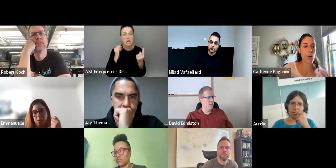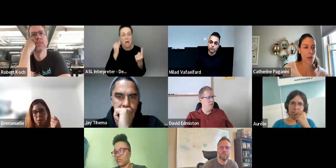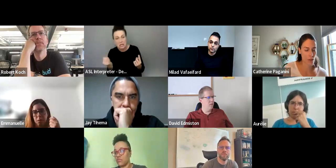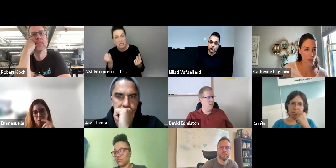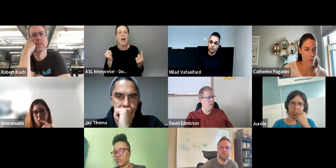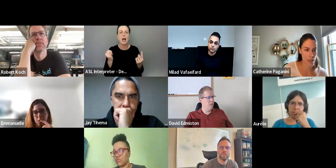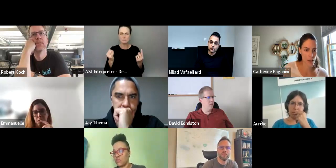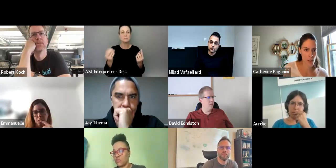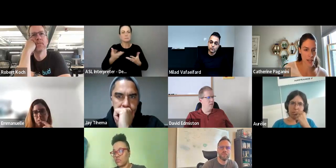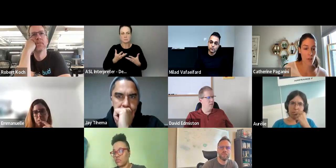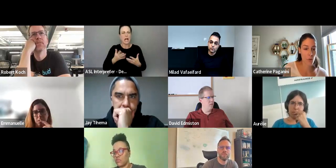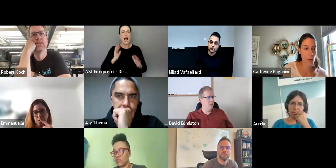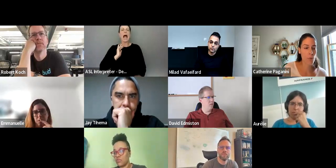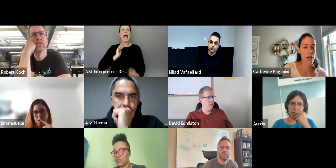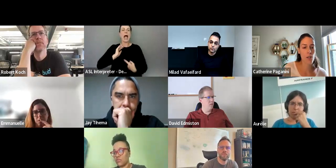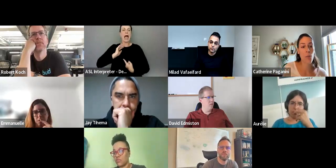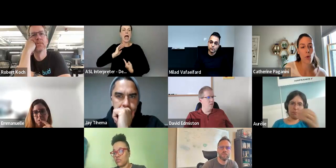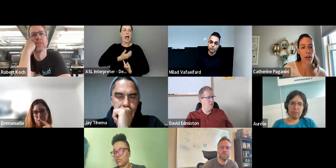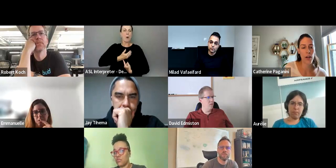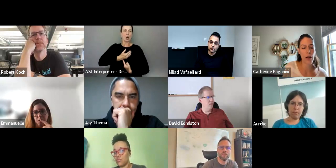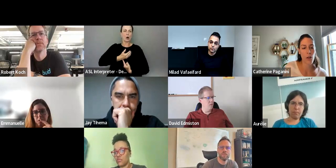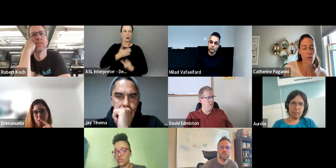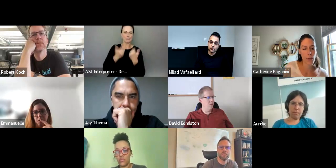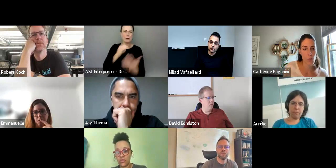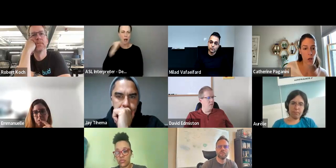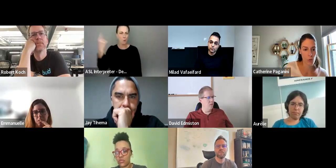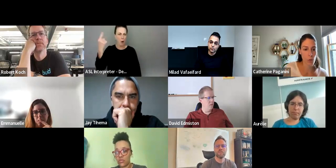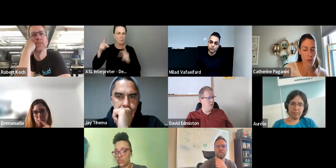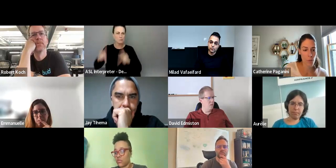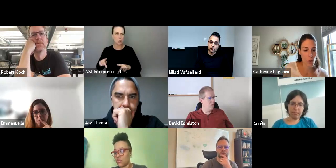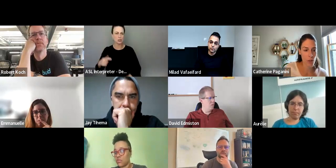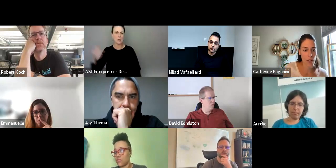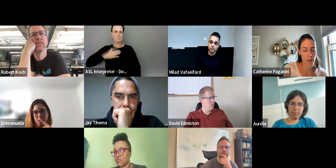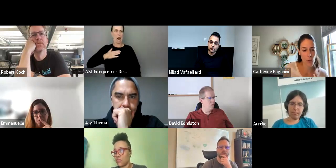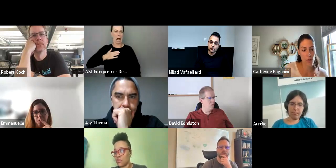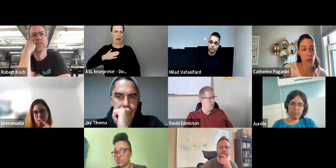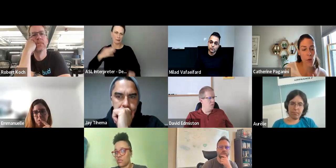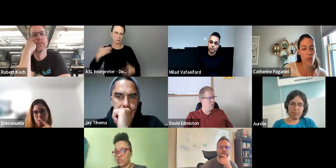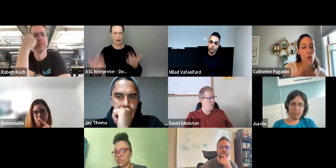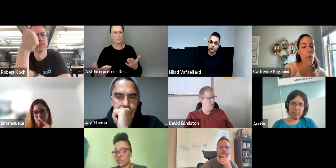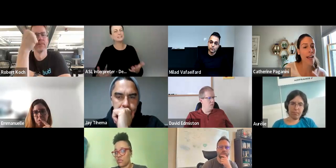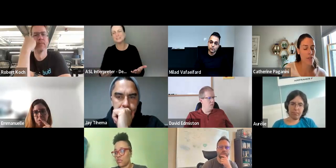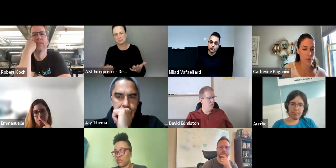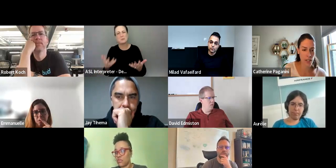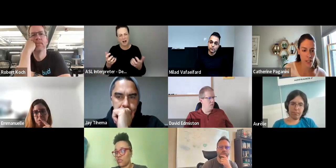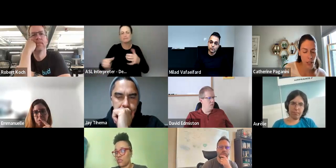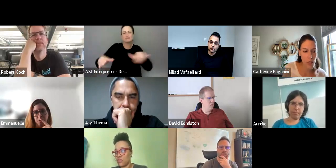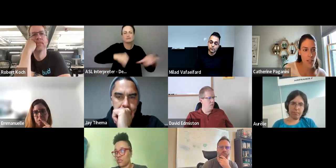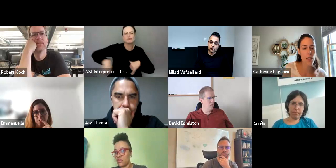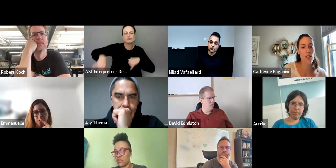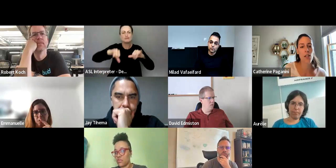be our recommendation as a group, not someone from a small group. So it's important to have everyone's view, because you might have